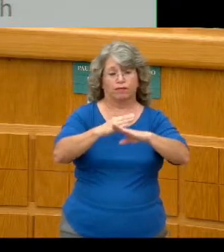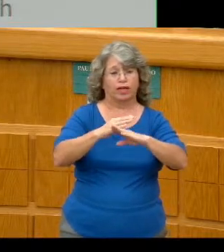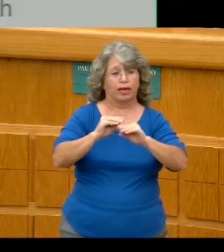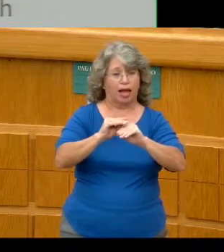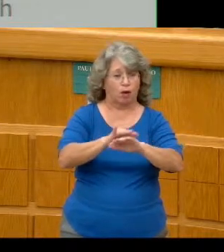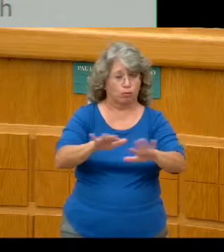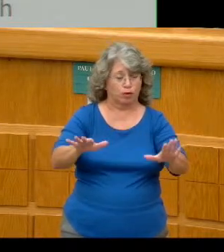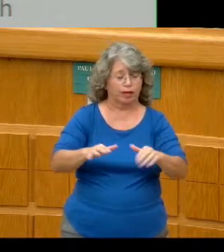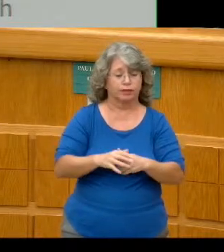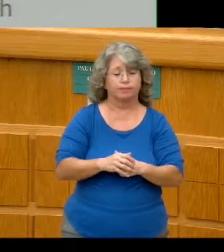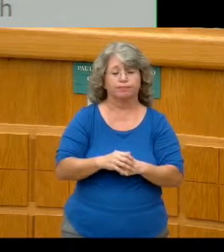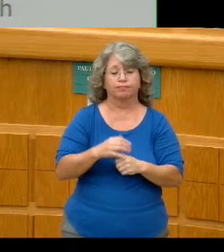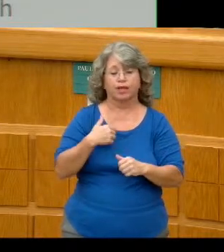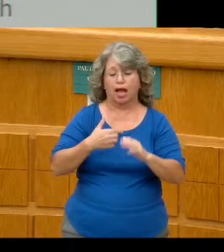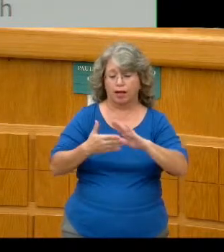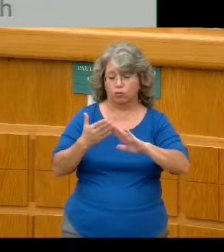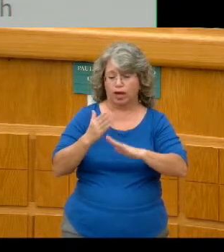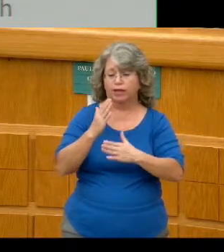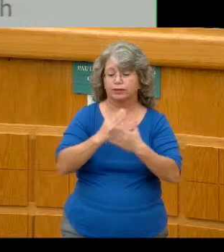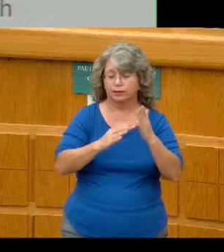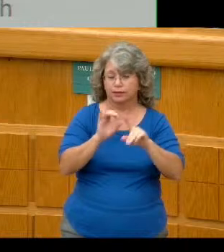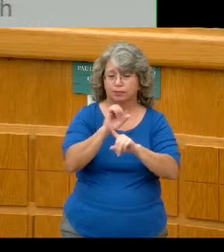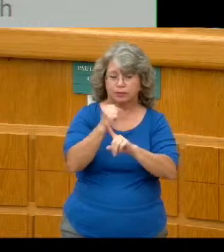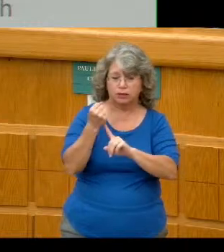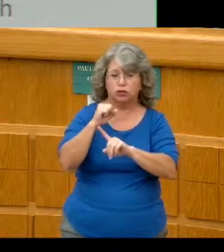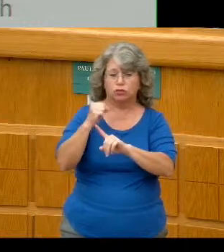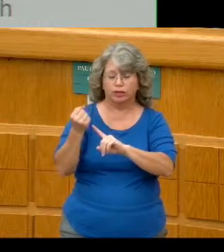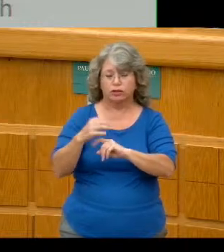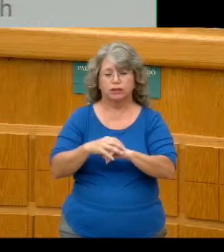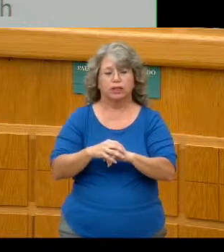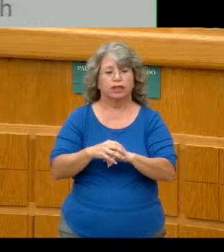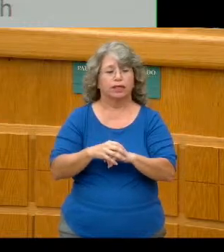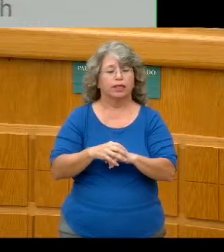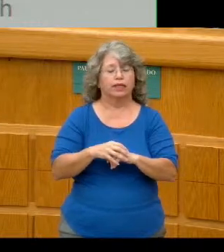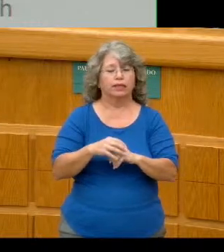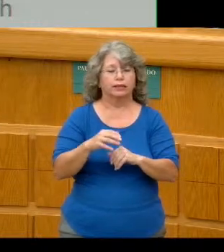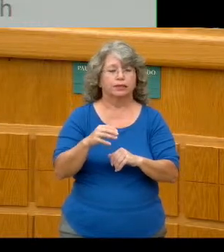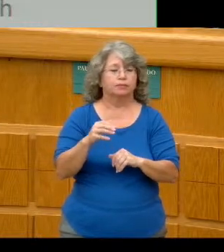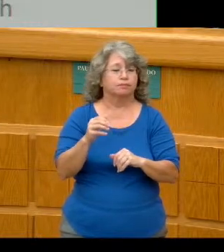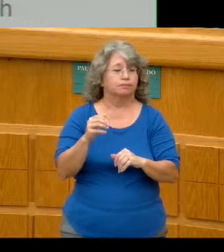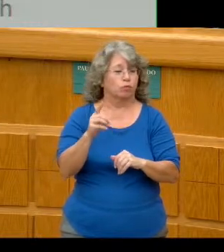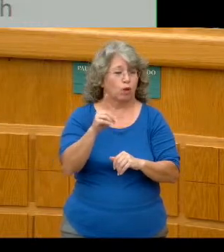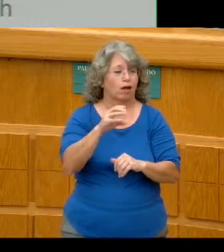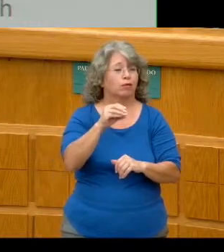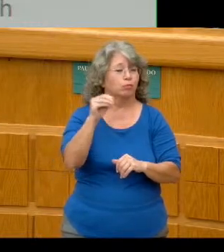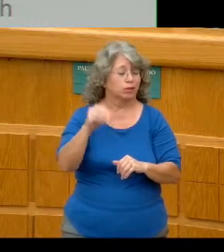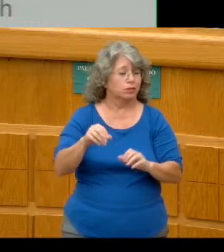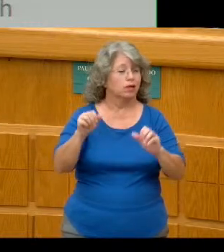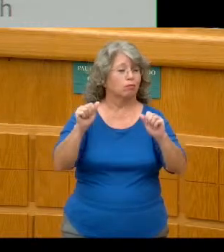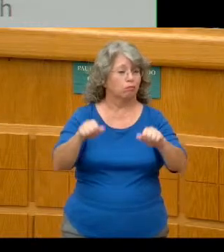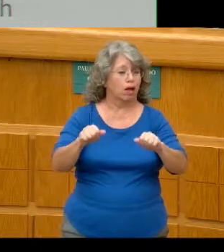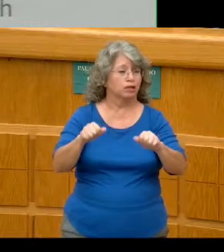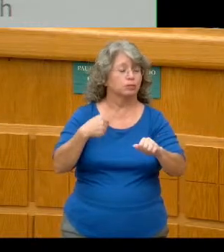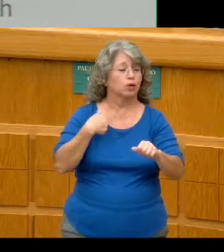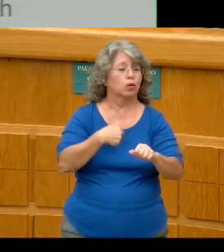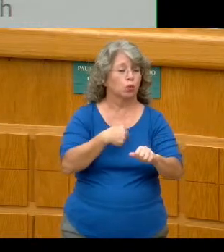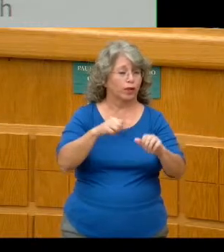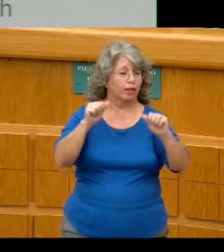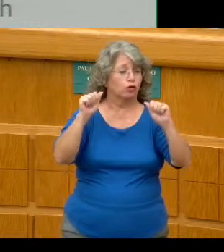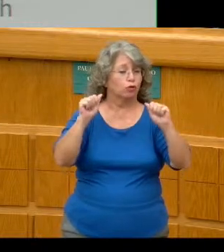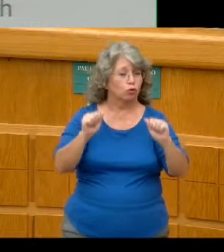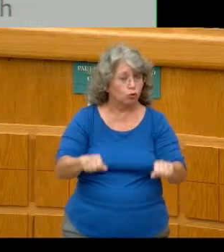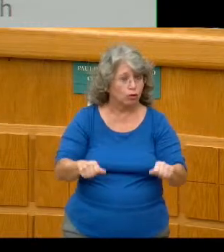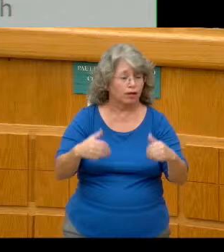slide from it this week, but it is totally 100% within the realm of possibility that we would get into